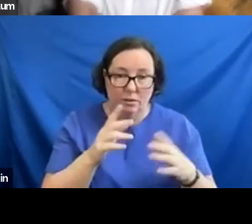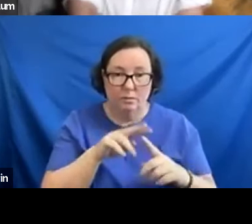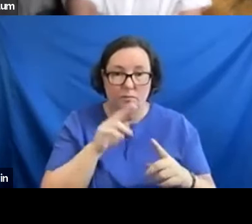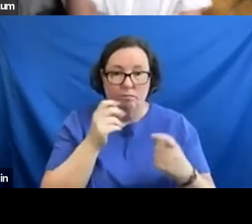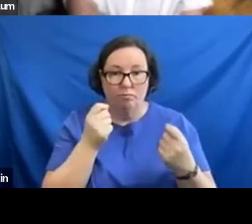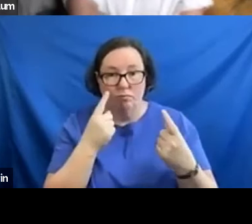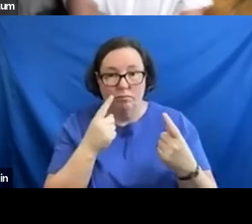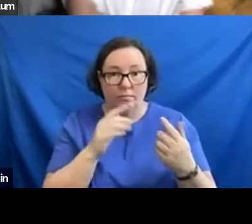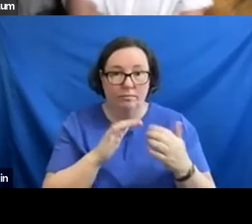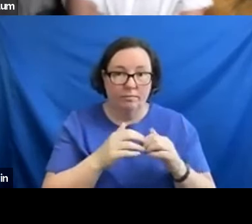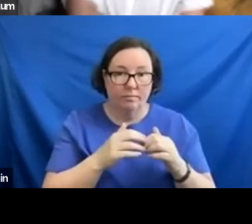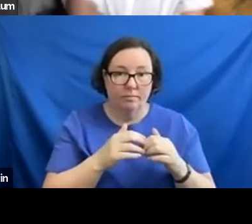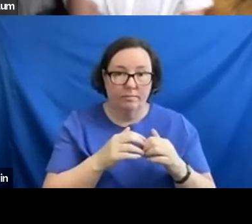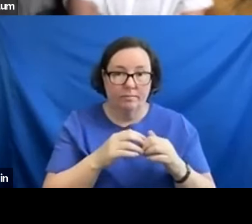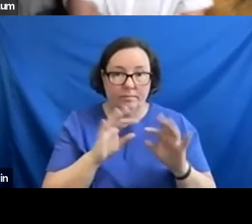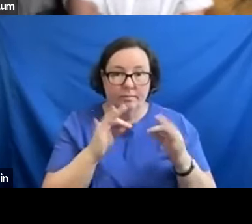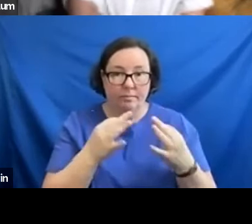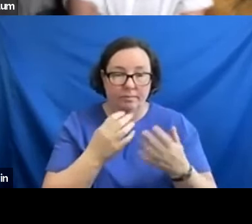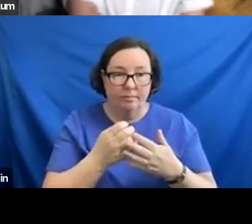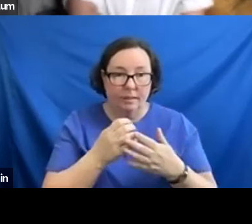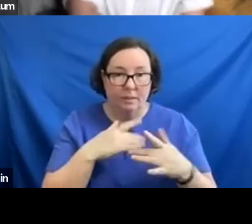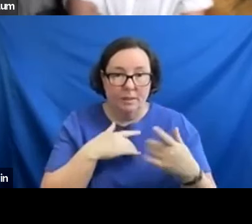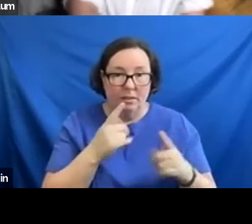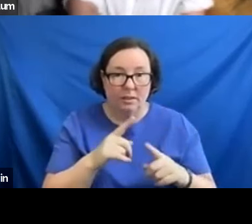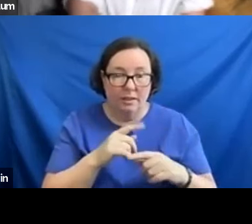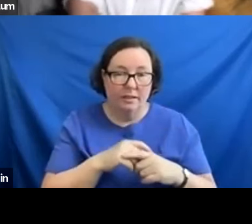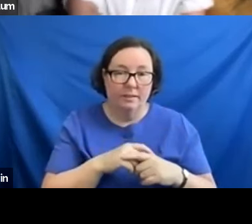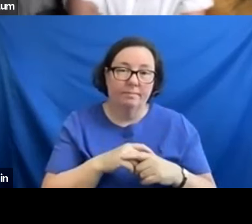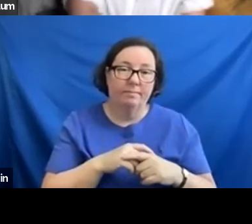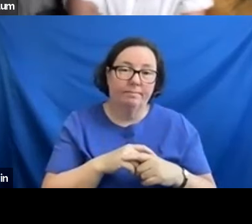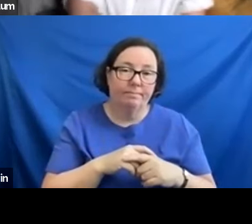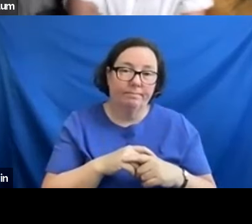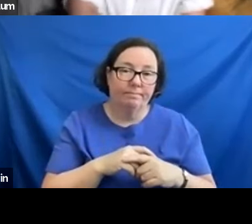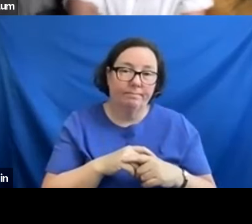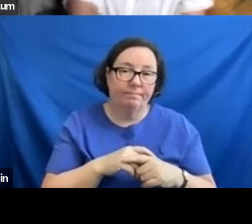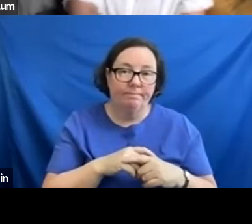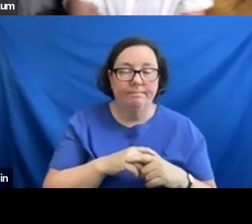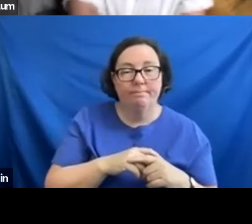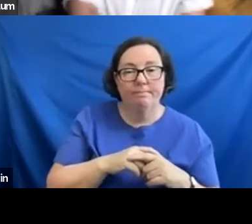of family economic status, I suppose we can